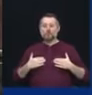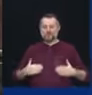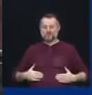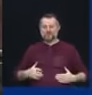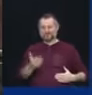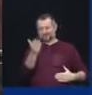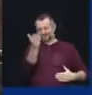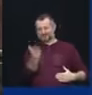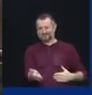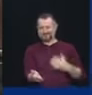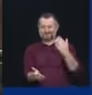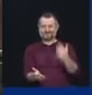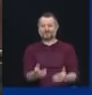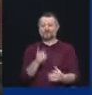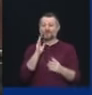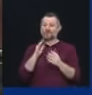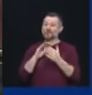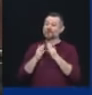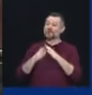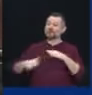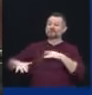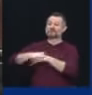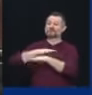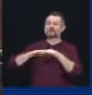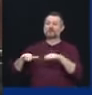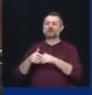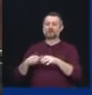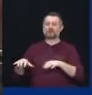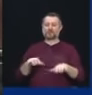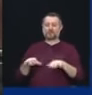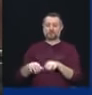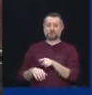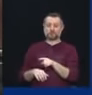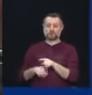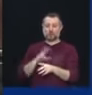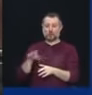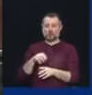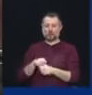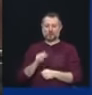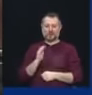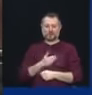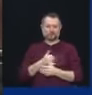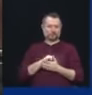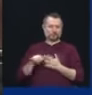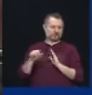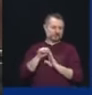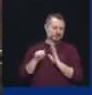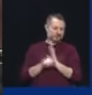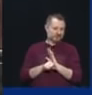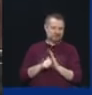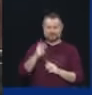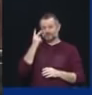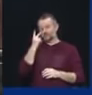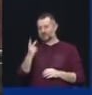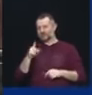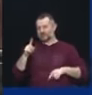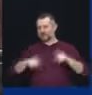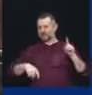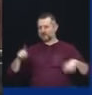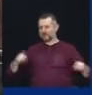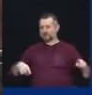community behavior. Even within our state, you see very different COVID